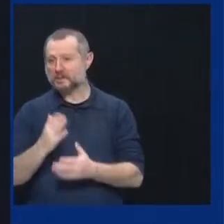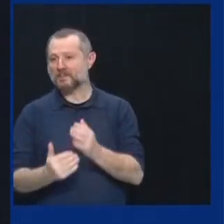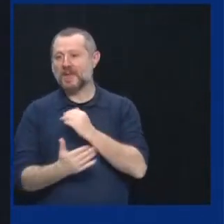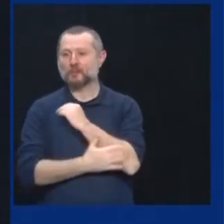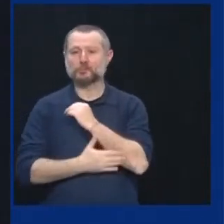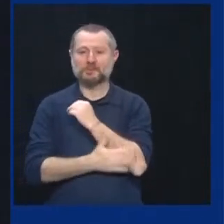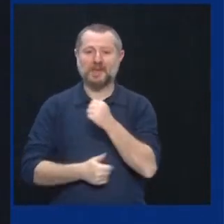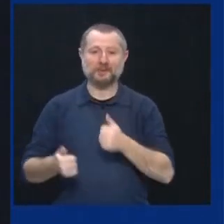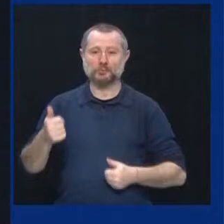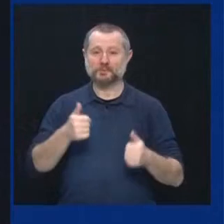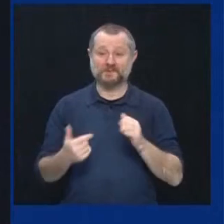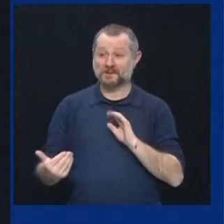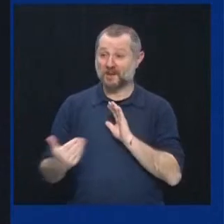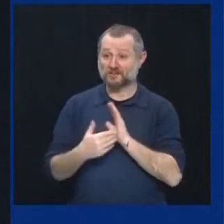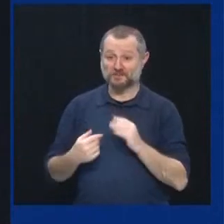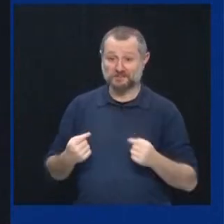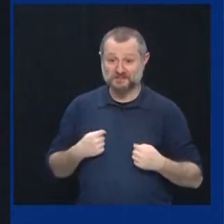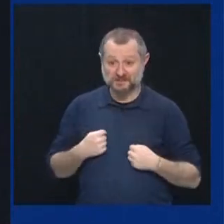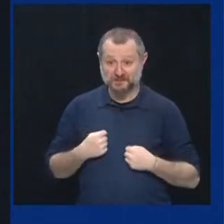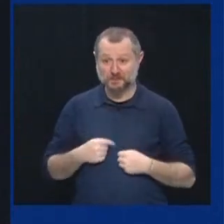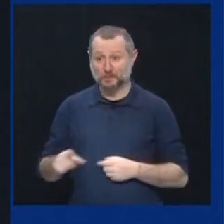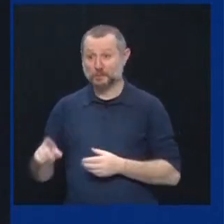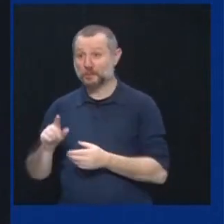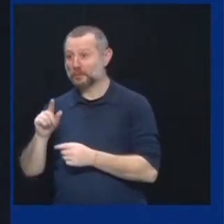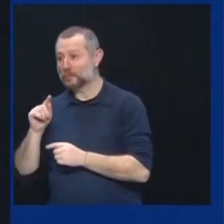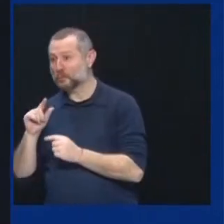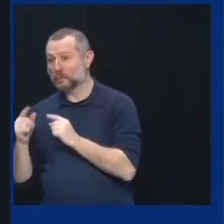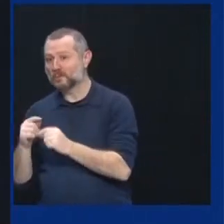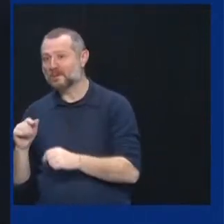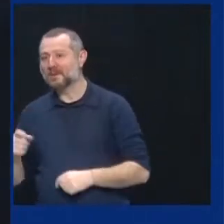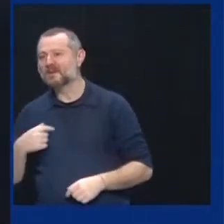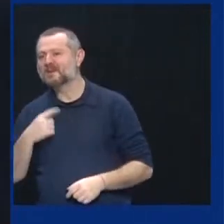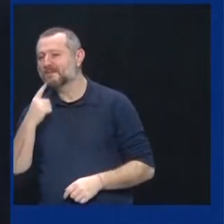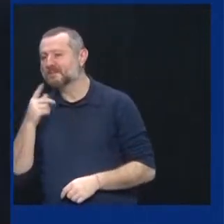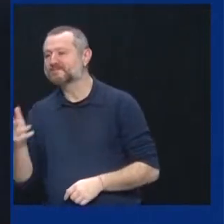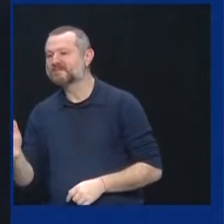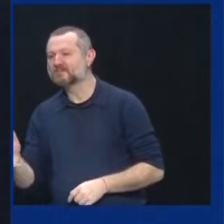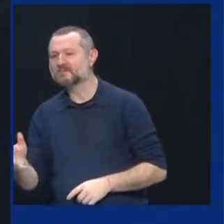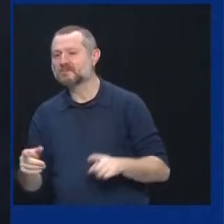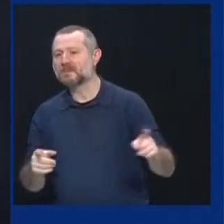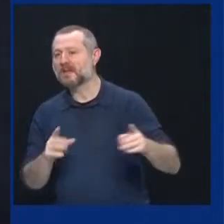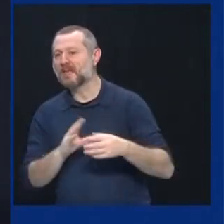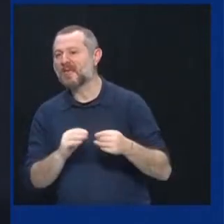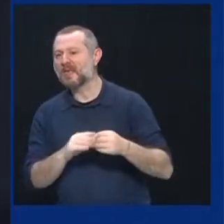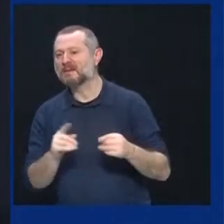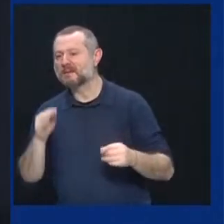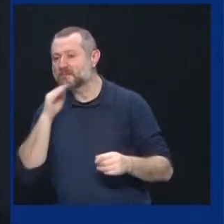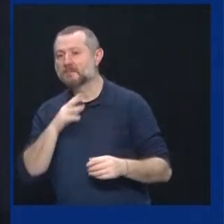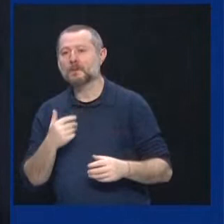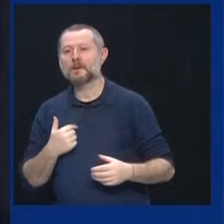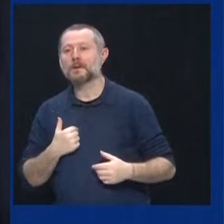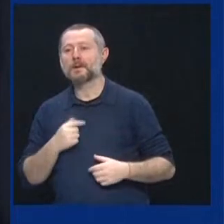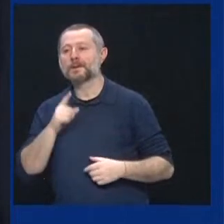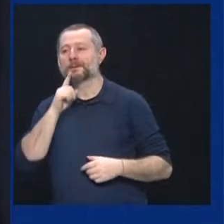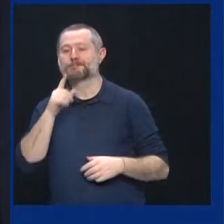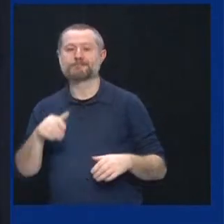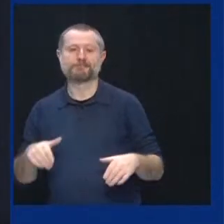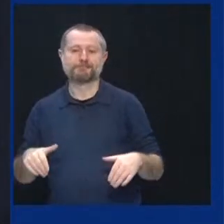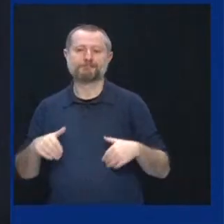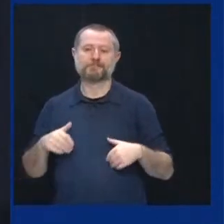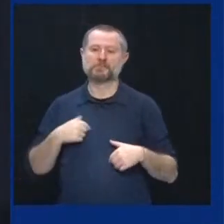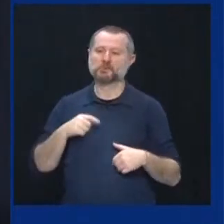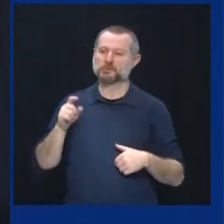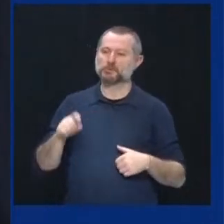ran against me. I never went back to you guys and said, hey, you know, there's a whole political backdrop here. I should